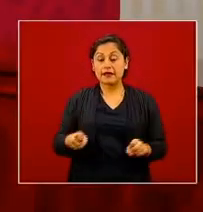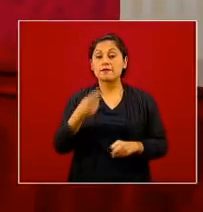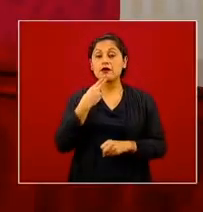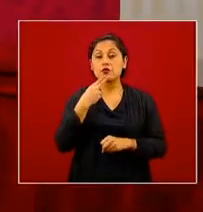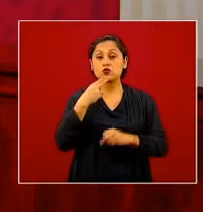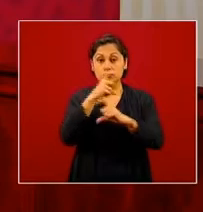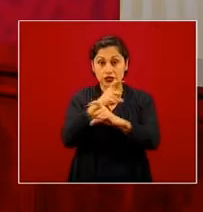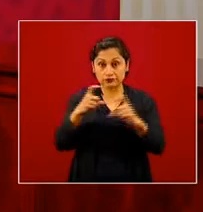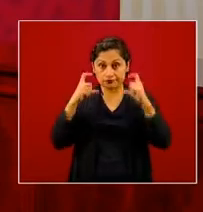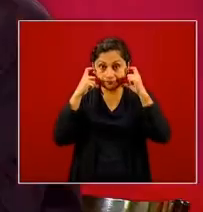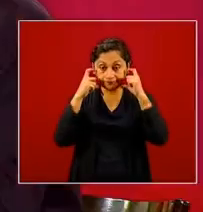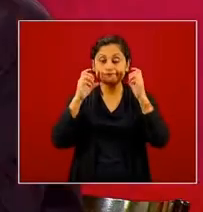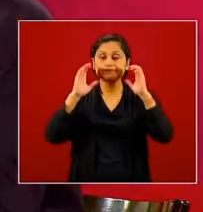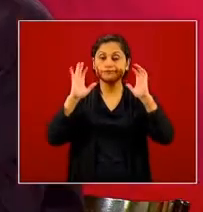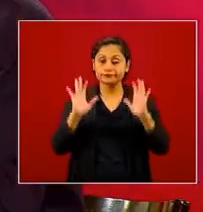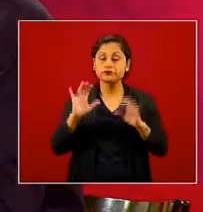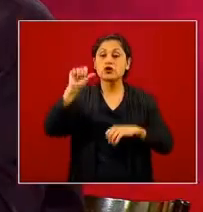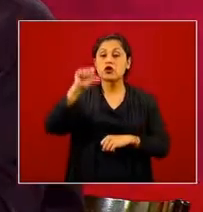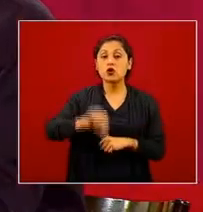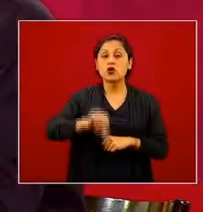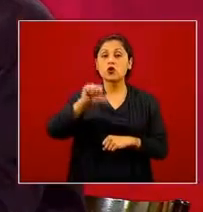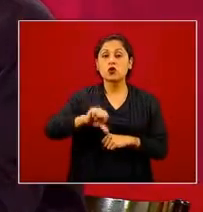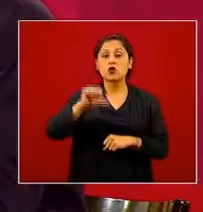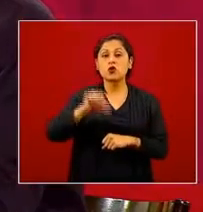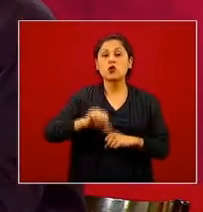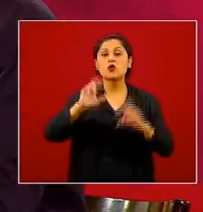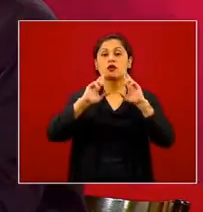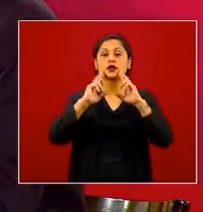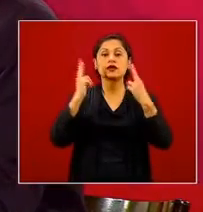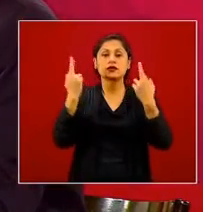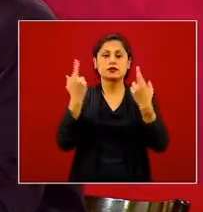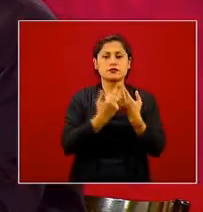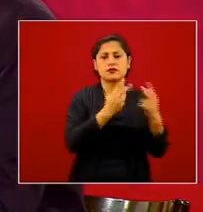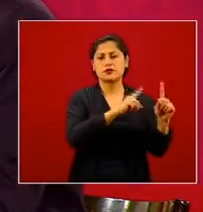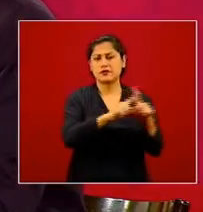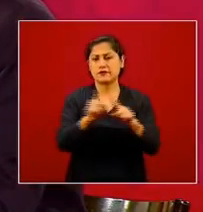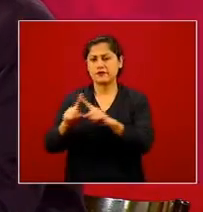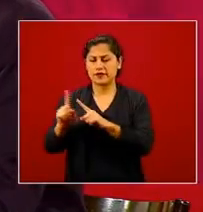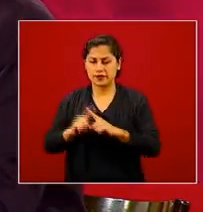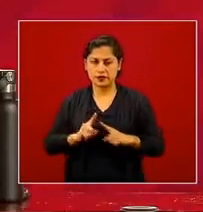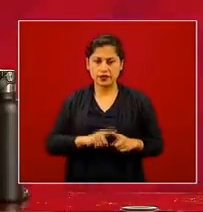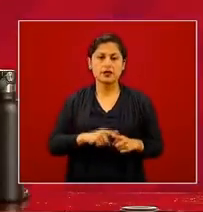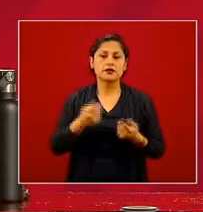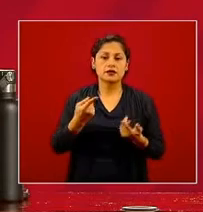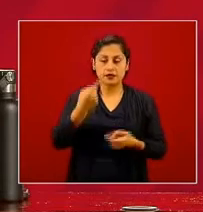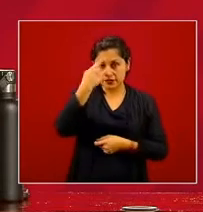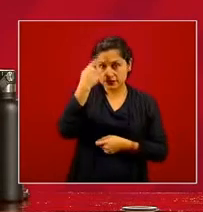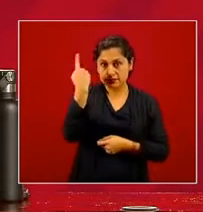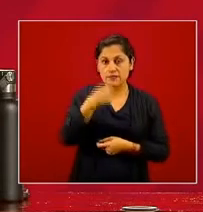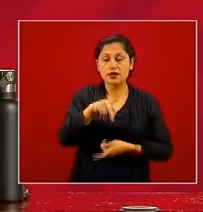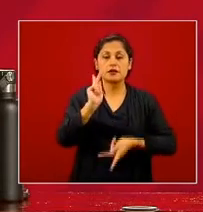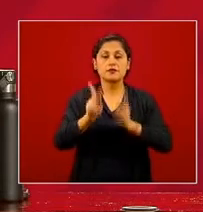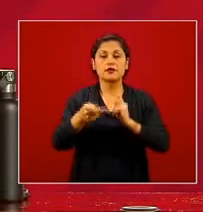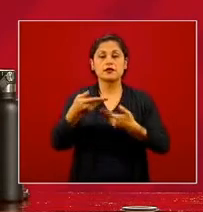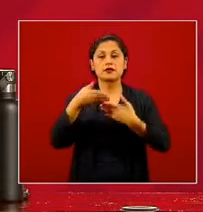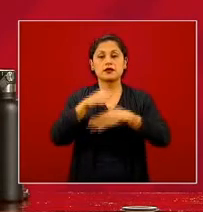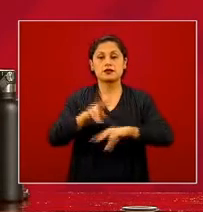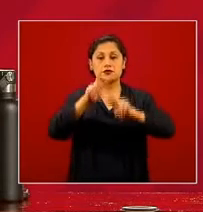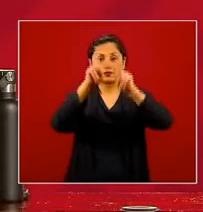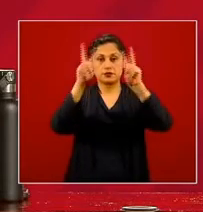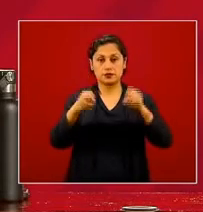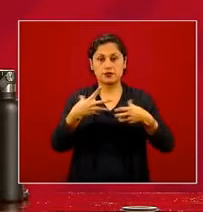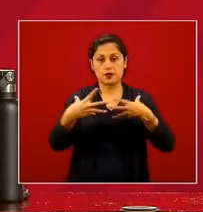in regards to the masks. The use of masks today, I was participating